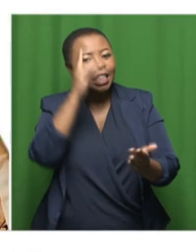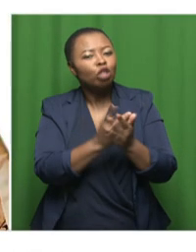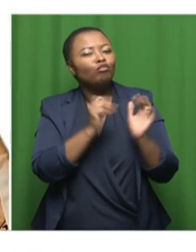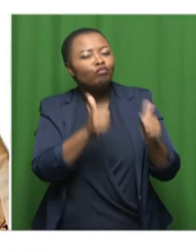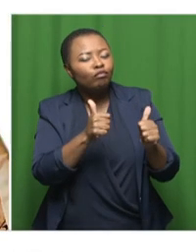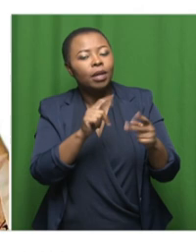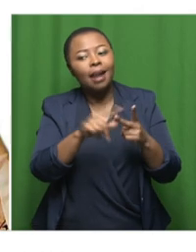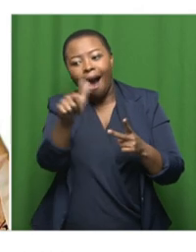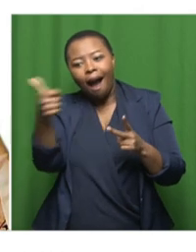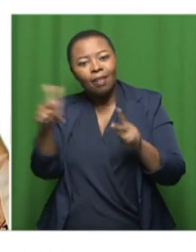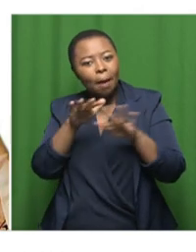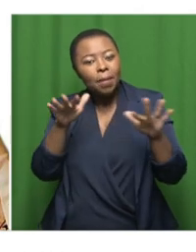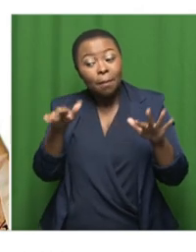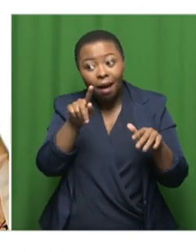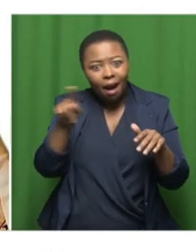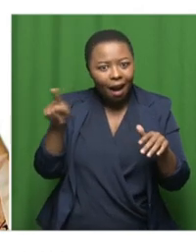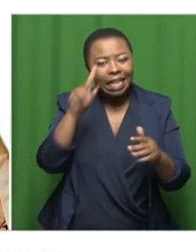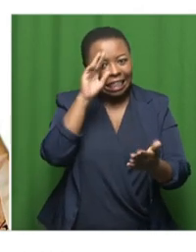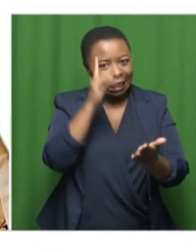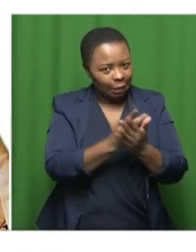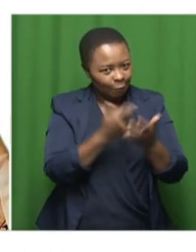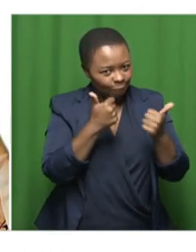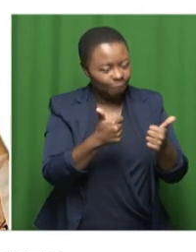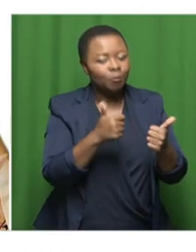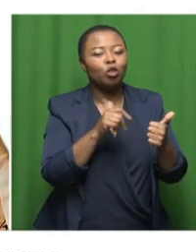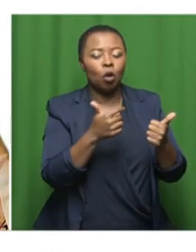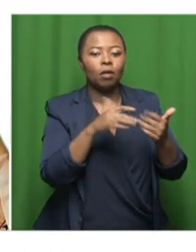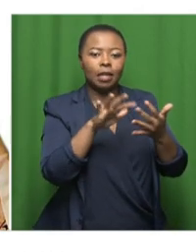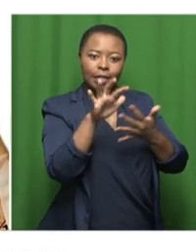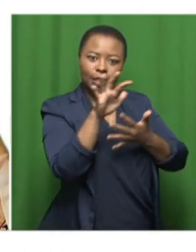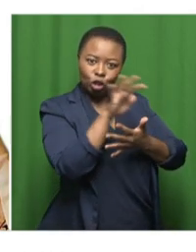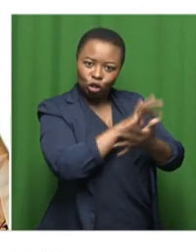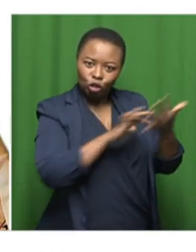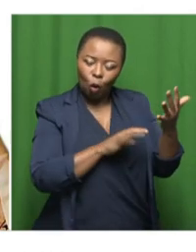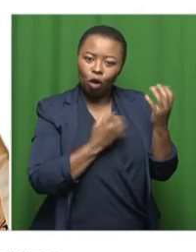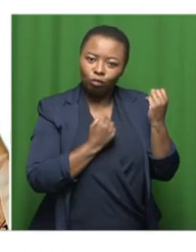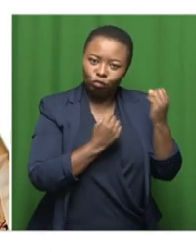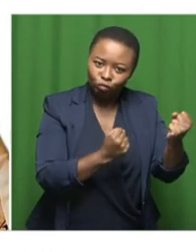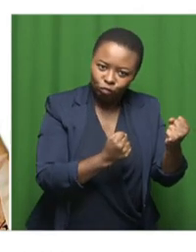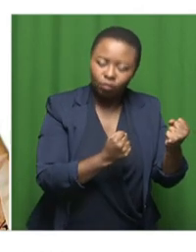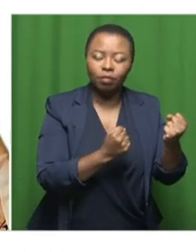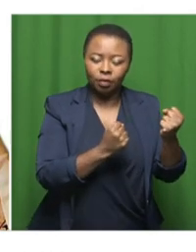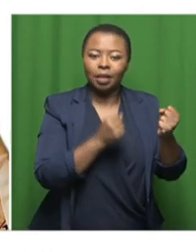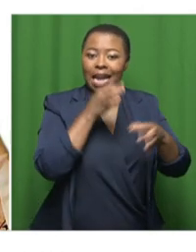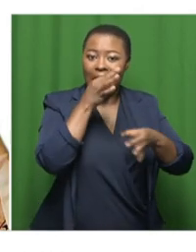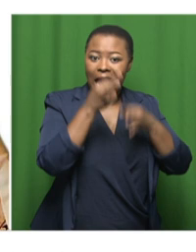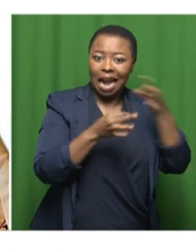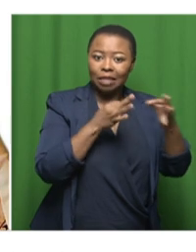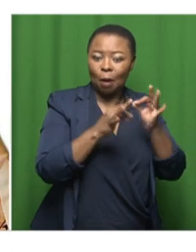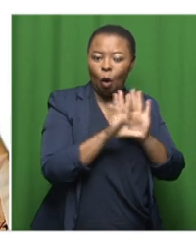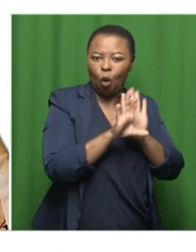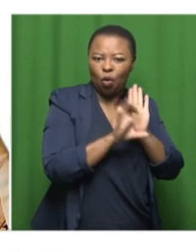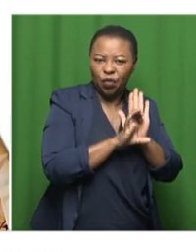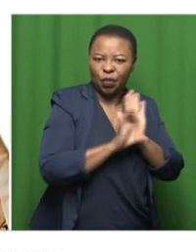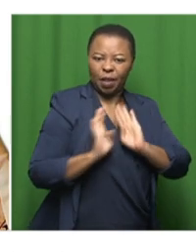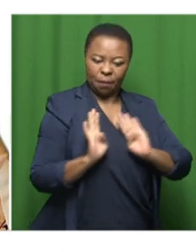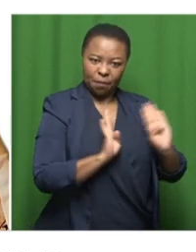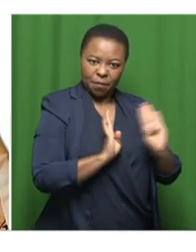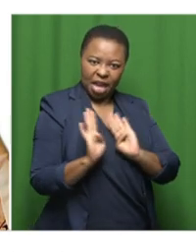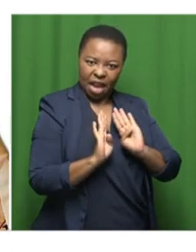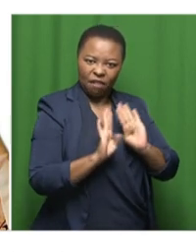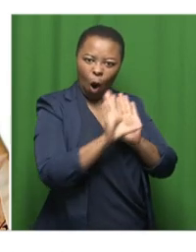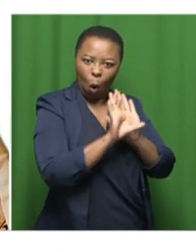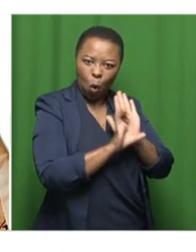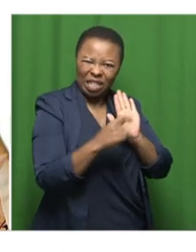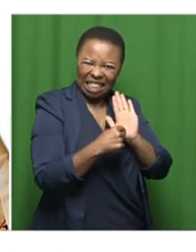people around you. So we tell the stories, we give those, explain the code of conduct through a story that happens.